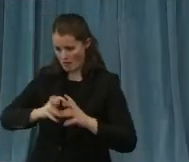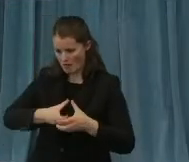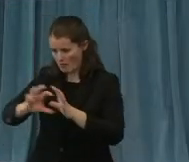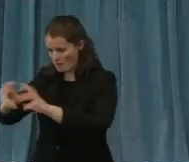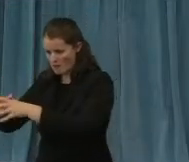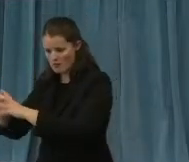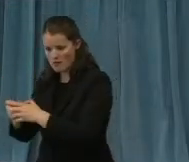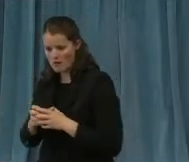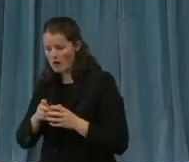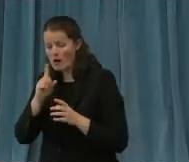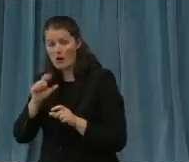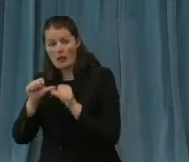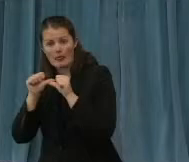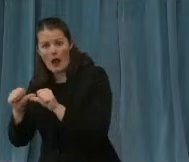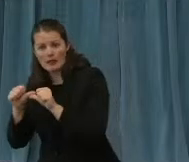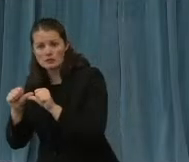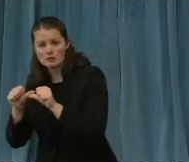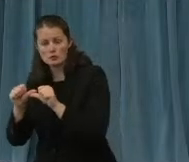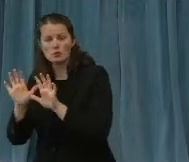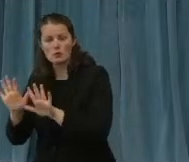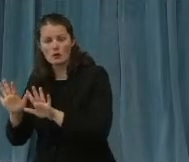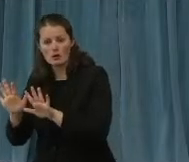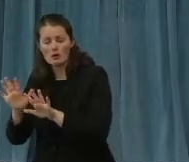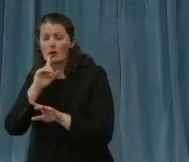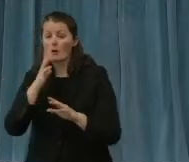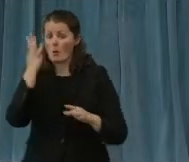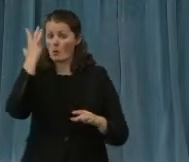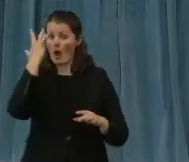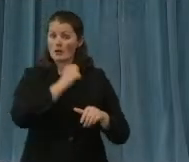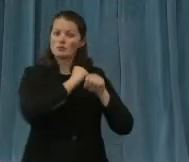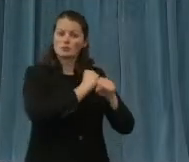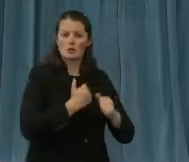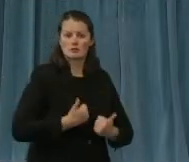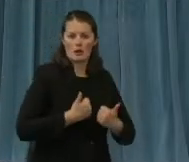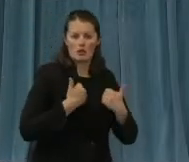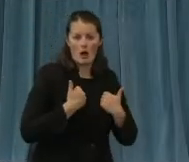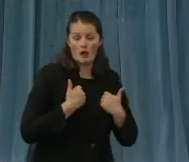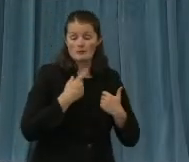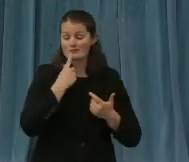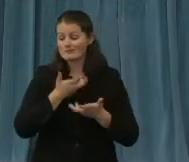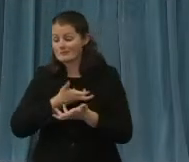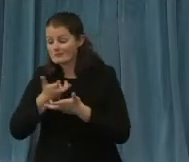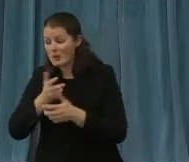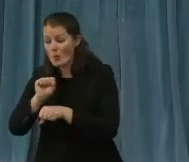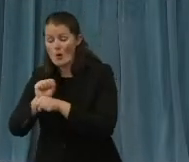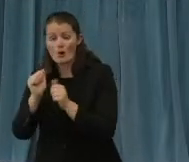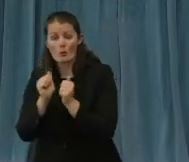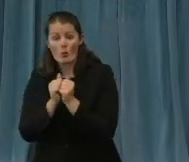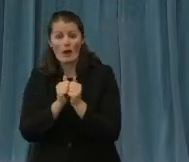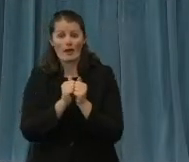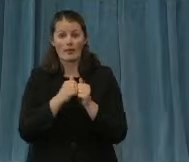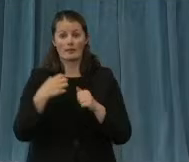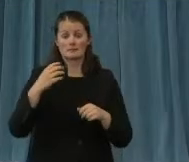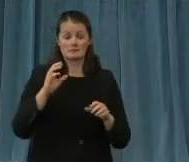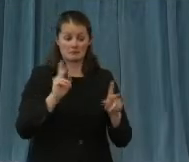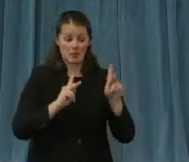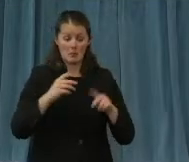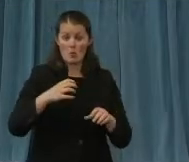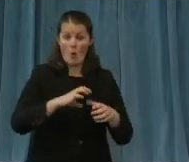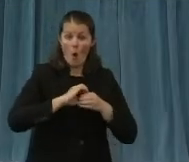close collaboration between the state's employers, state and local governments to ensure that the gradual lifting of